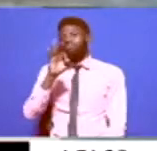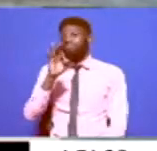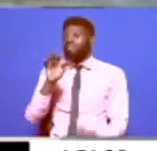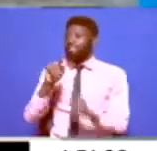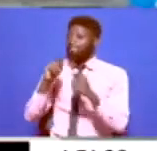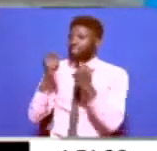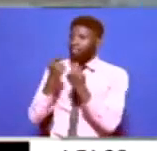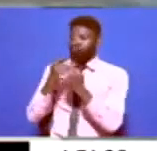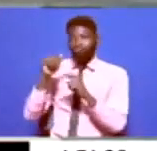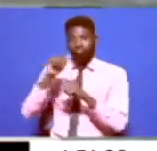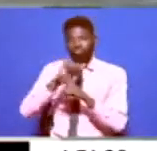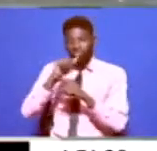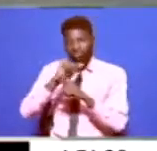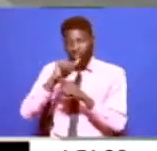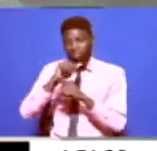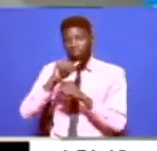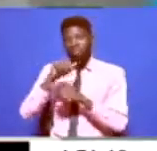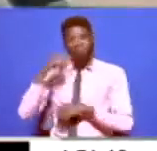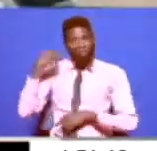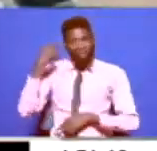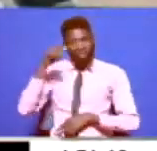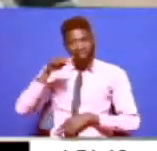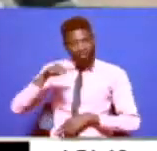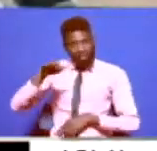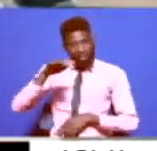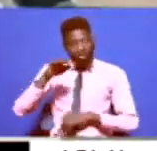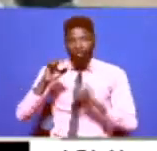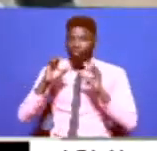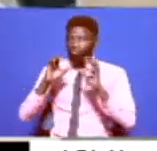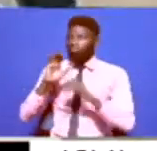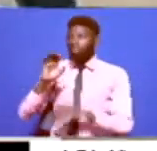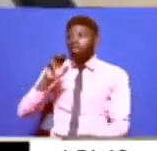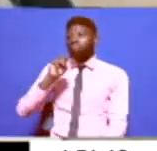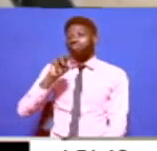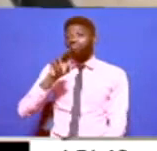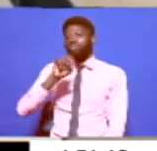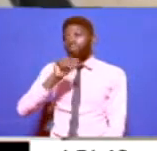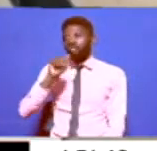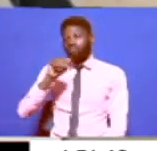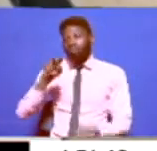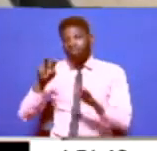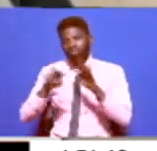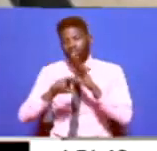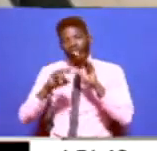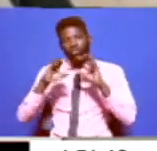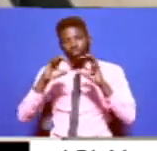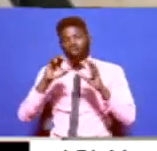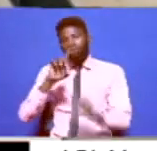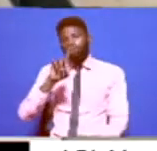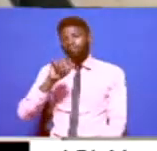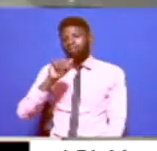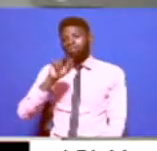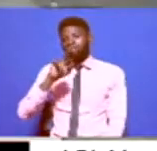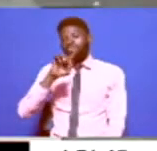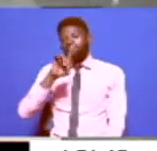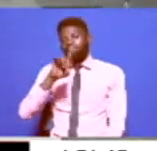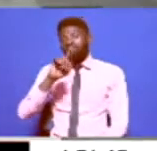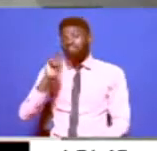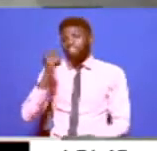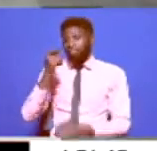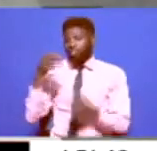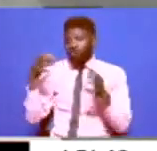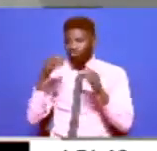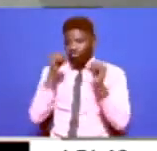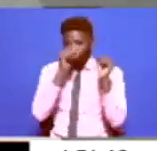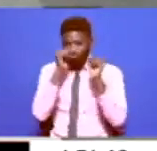the Madare Police Depot under the tutelage of head coach Musa Benjamin and assistant coach Dave Munuhe. Kenyan pugilists are targeting